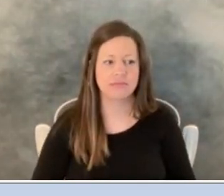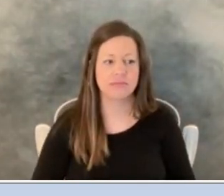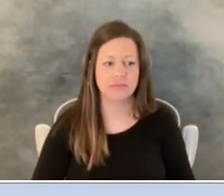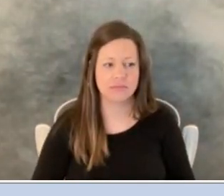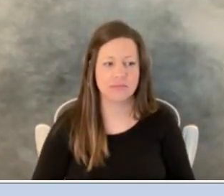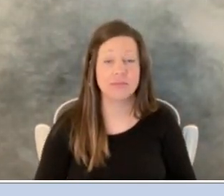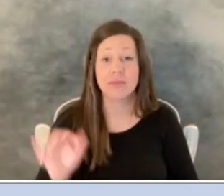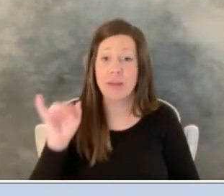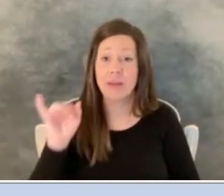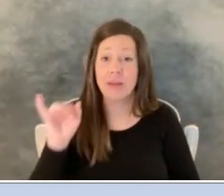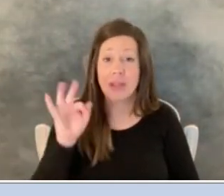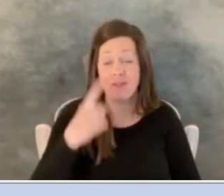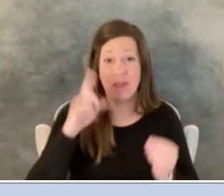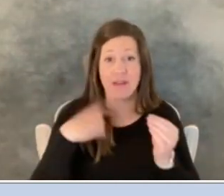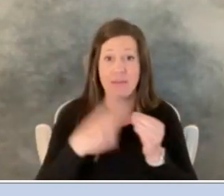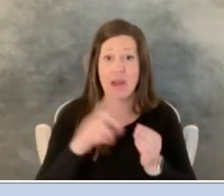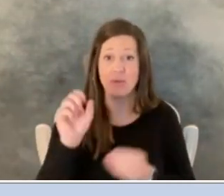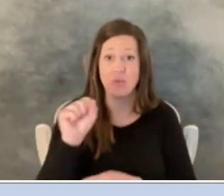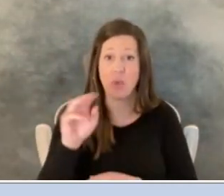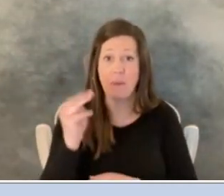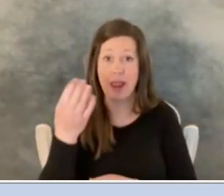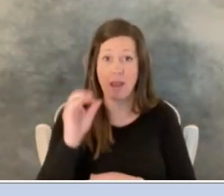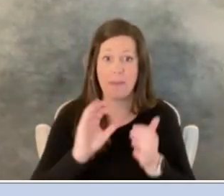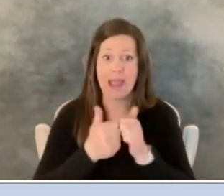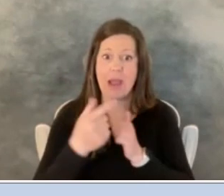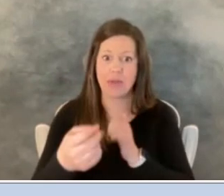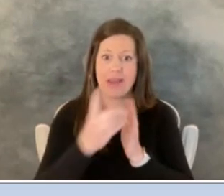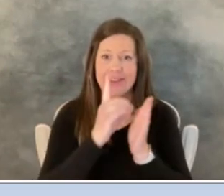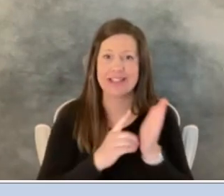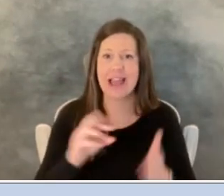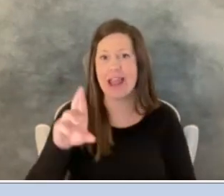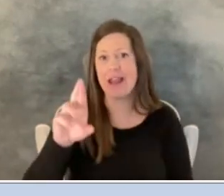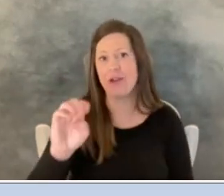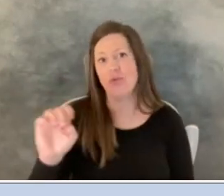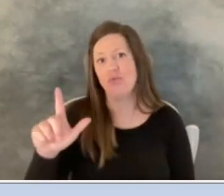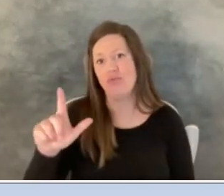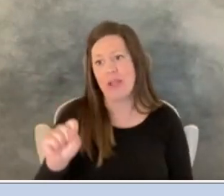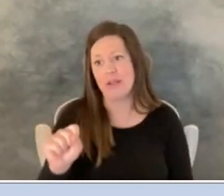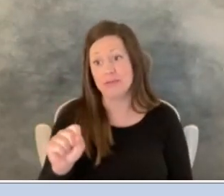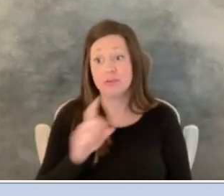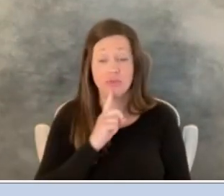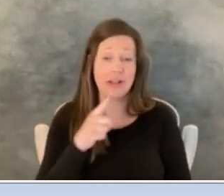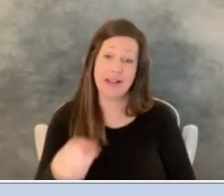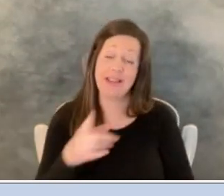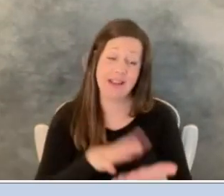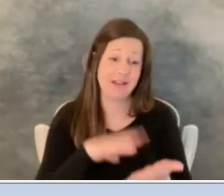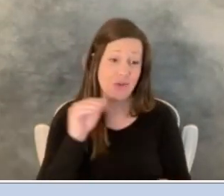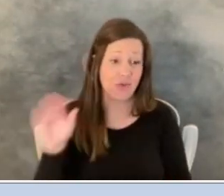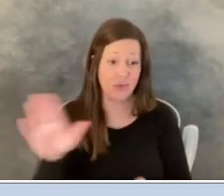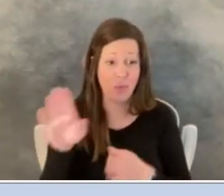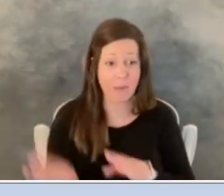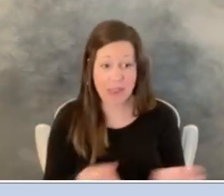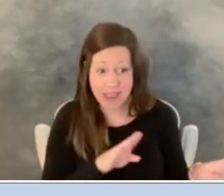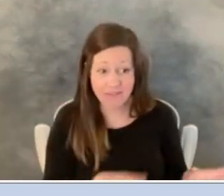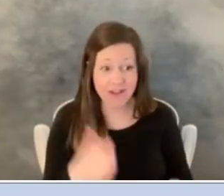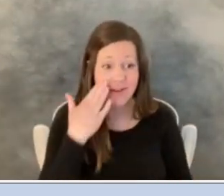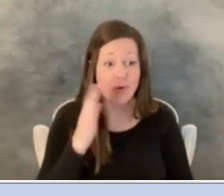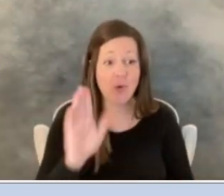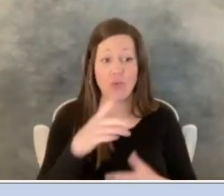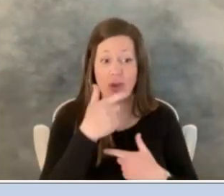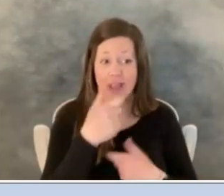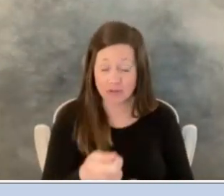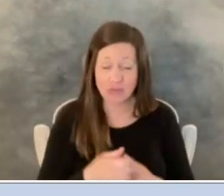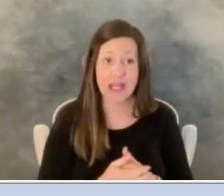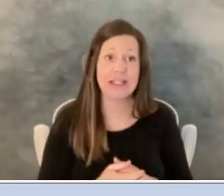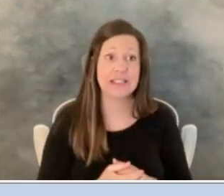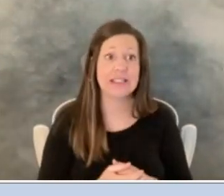social media companies have designed these reels, they learn your behaviors, they know what you're interested in. So